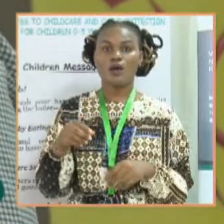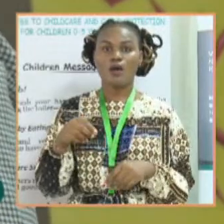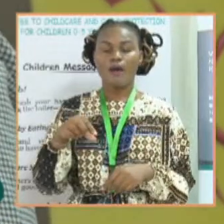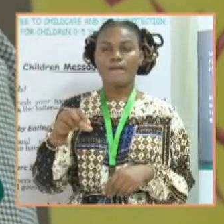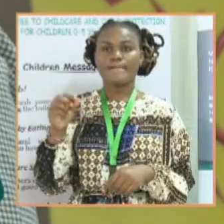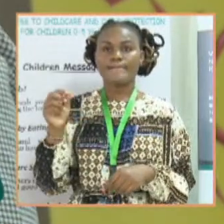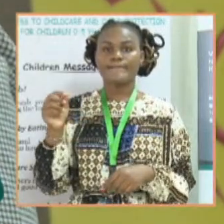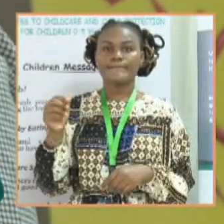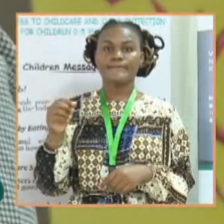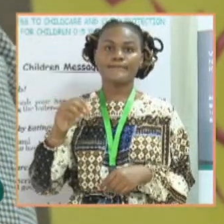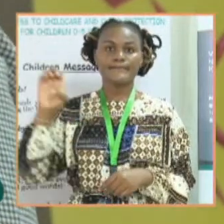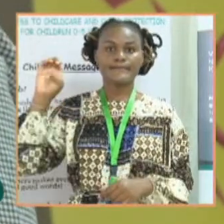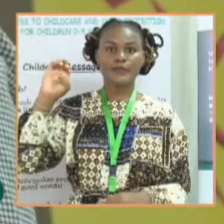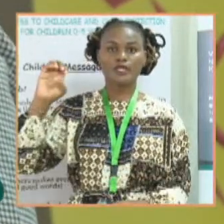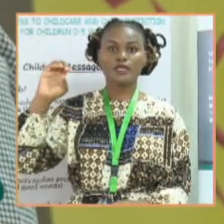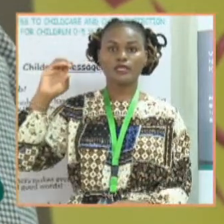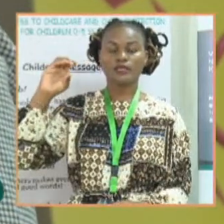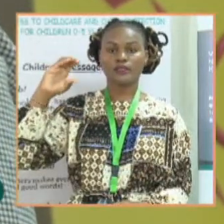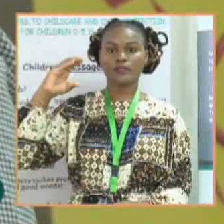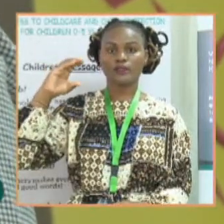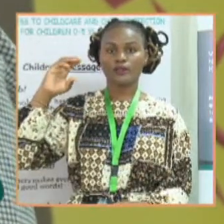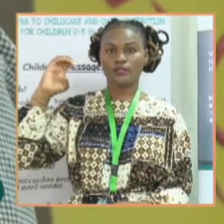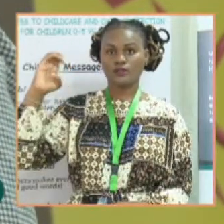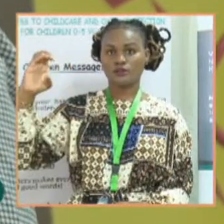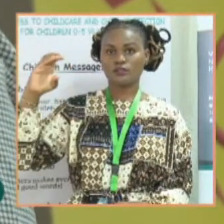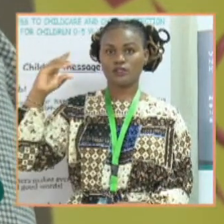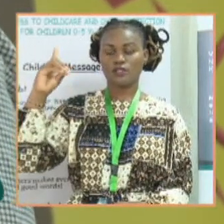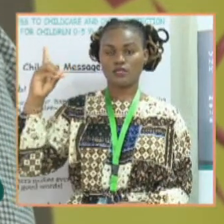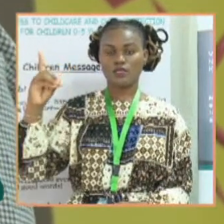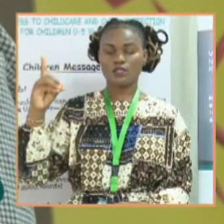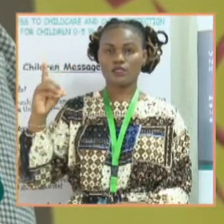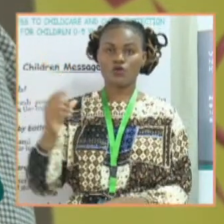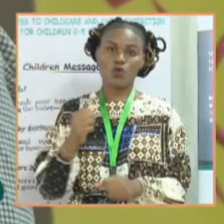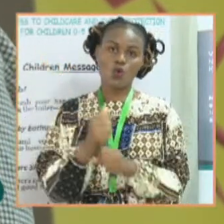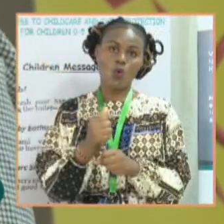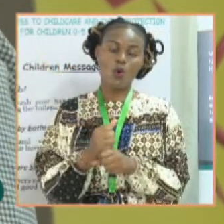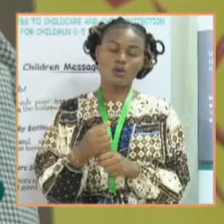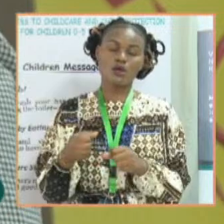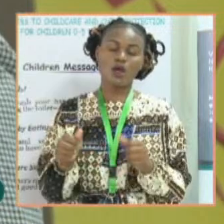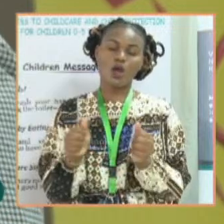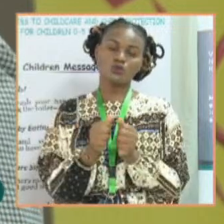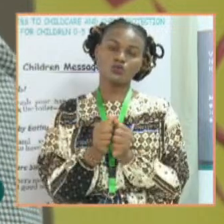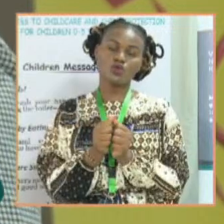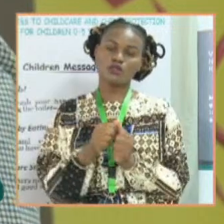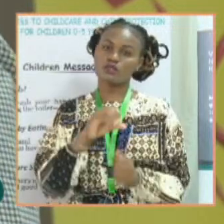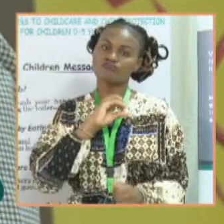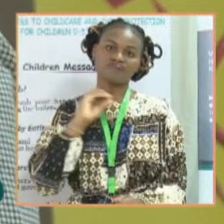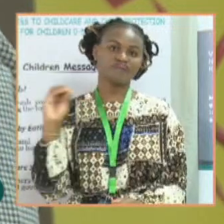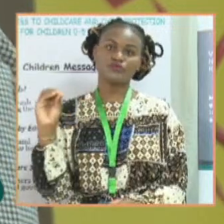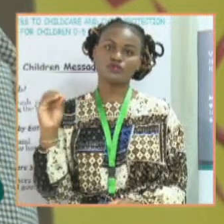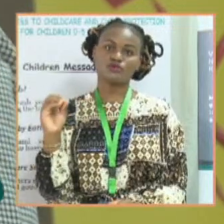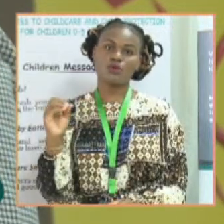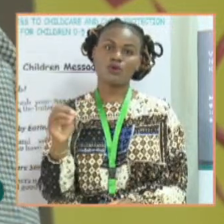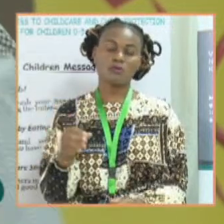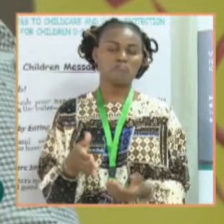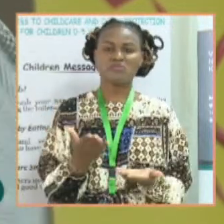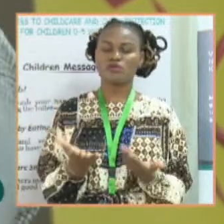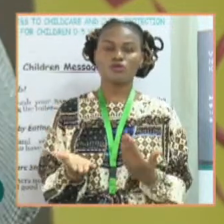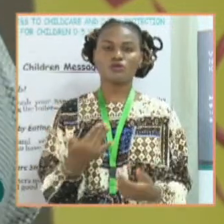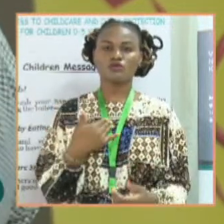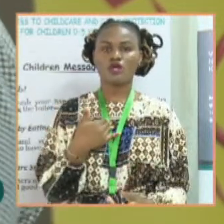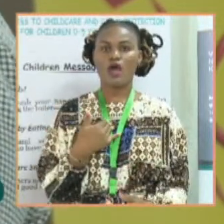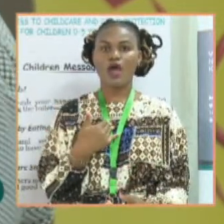widening. There's no standardized way of working together. We might have beautiful policies. What